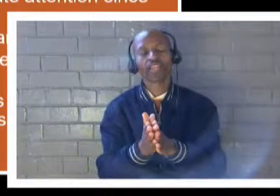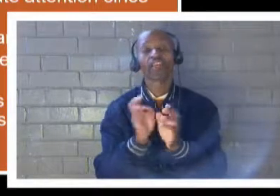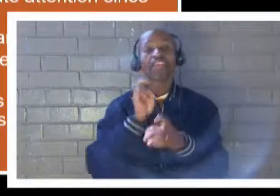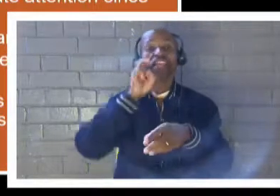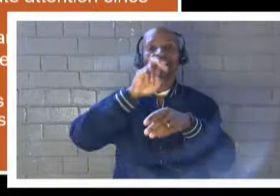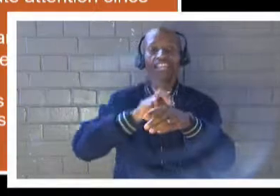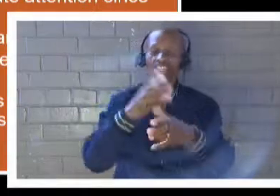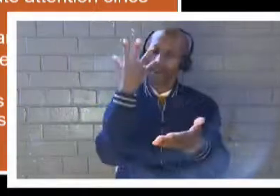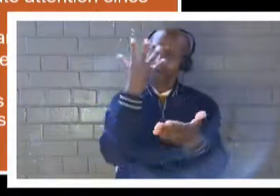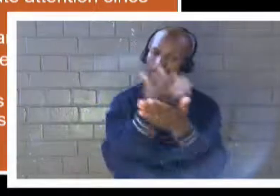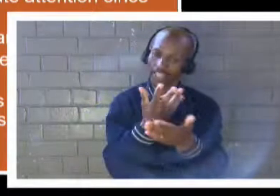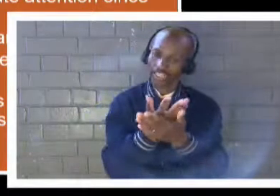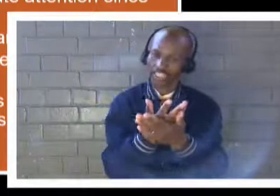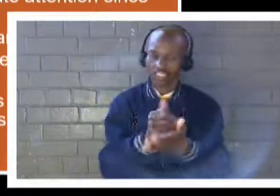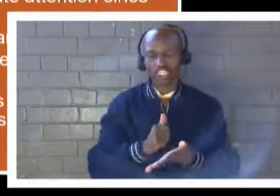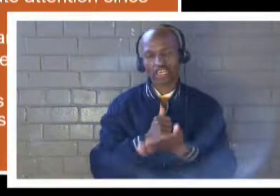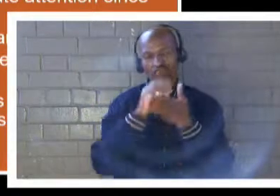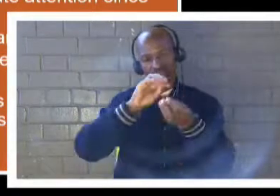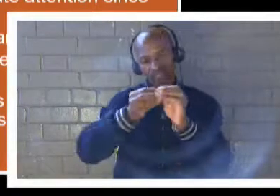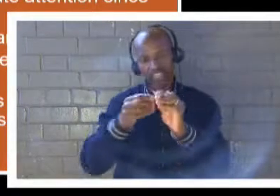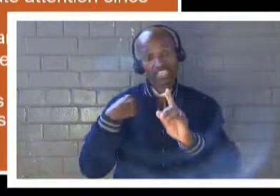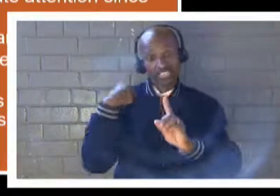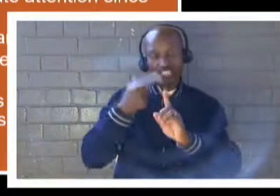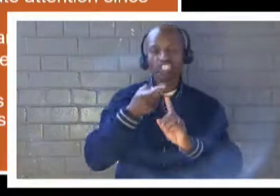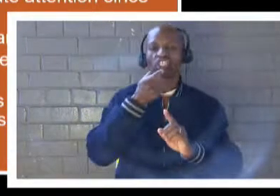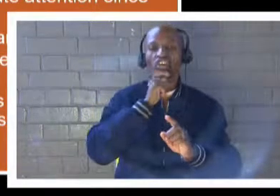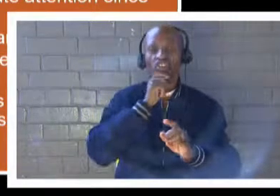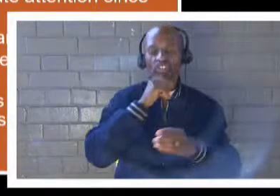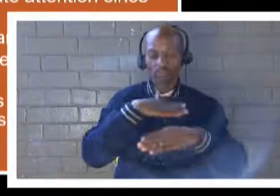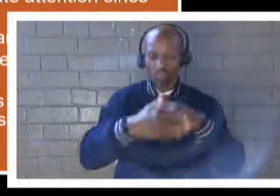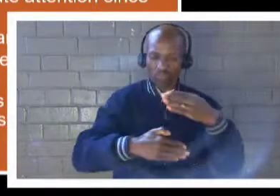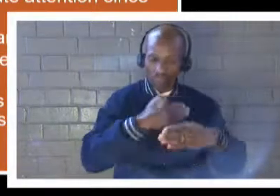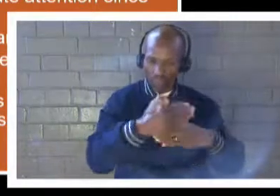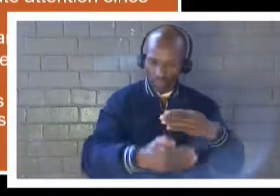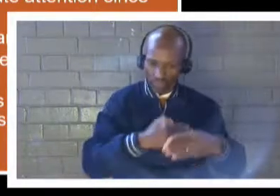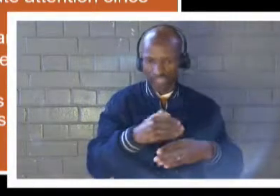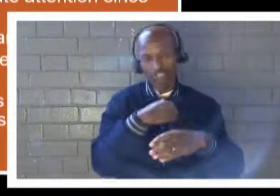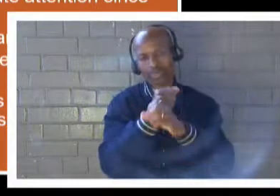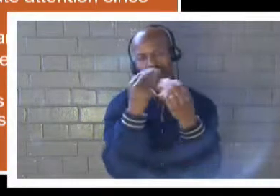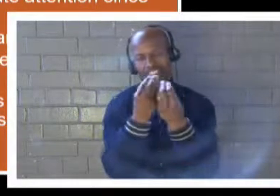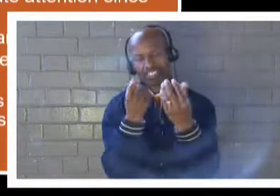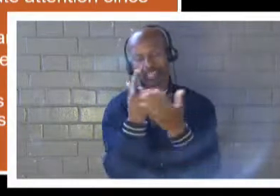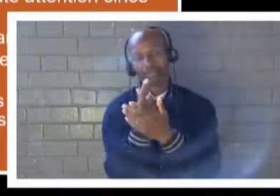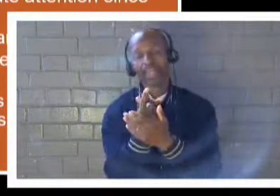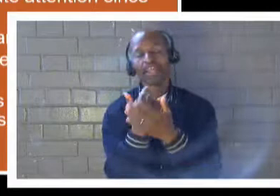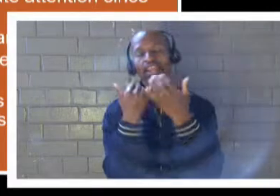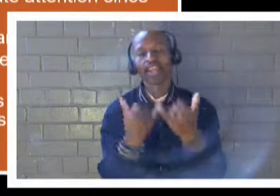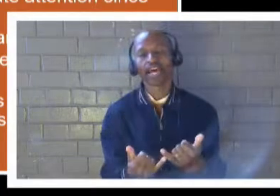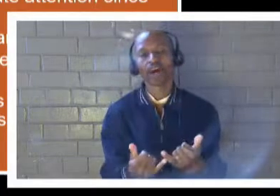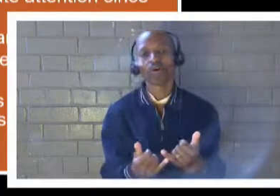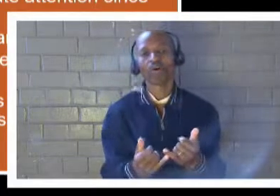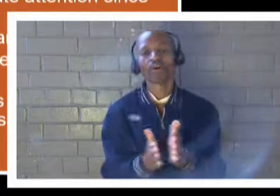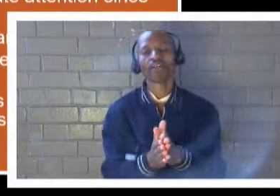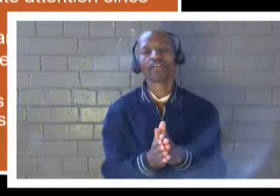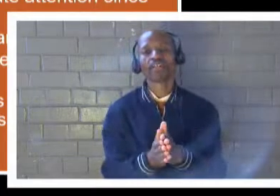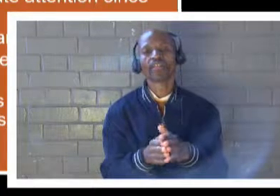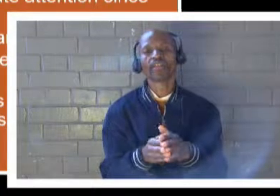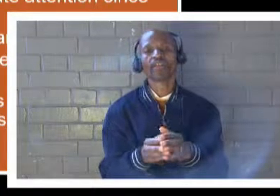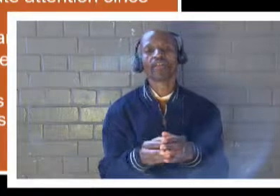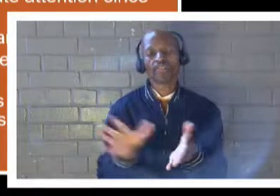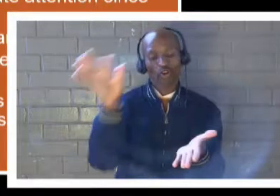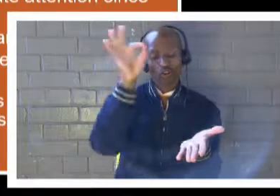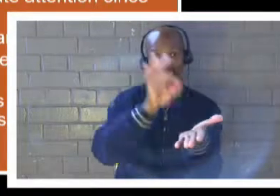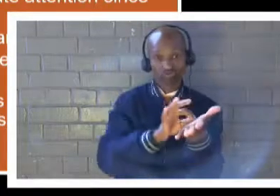requiring immediate attention since they were using bandages to keep it intact. And in most cases, vendors or contractors